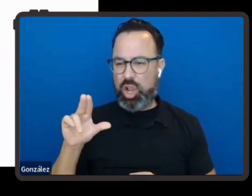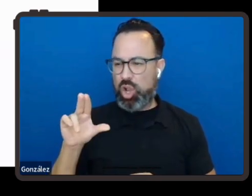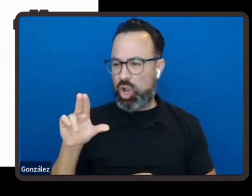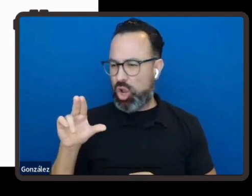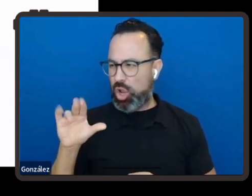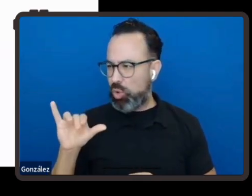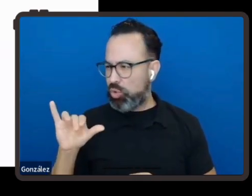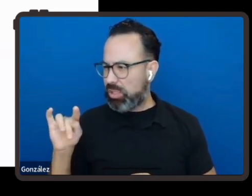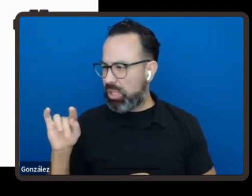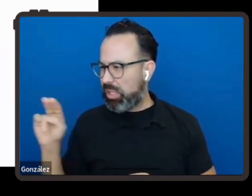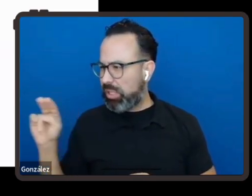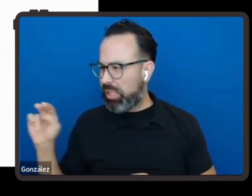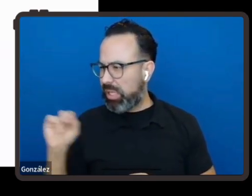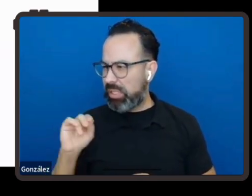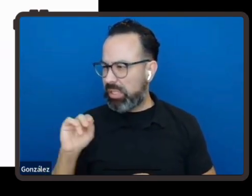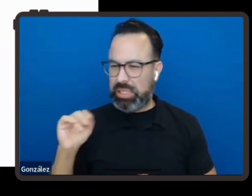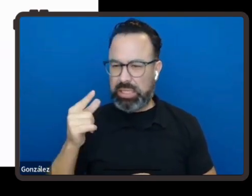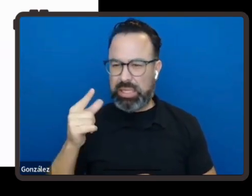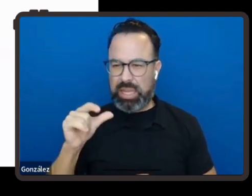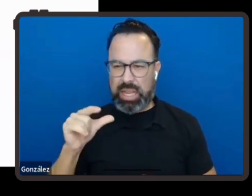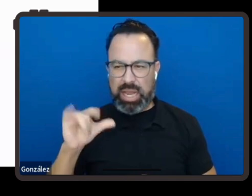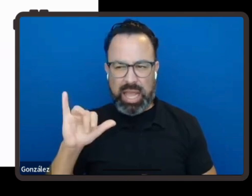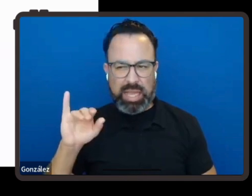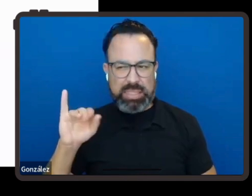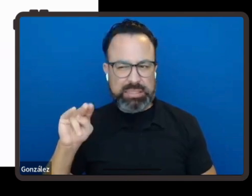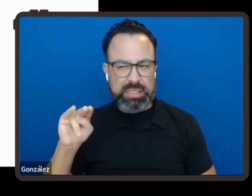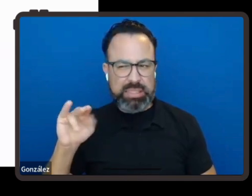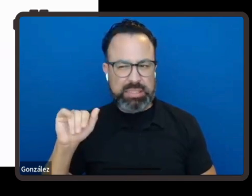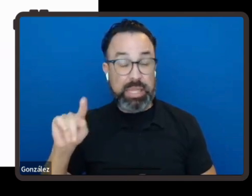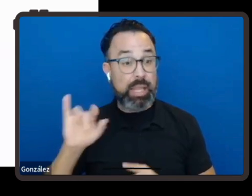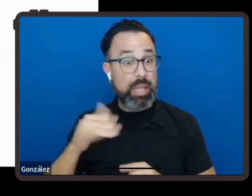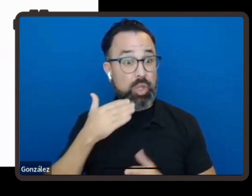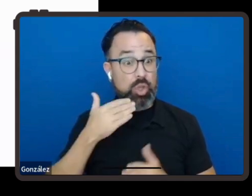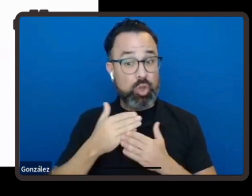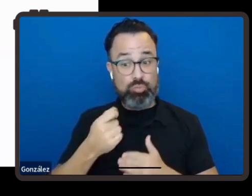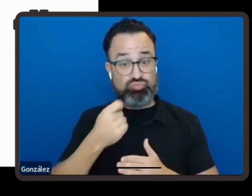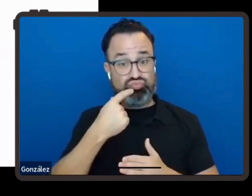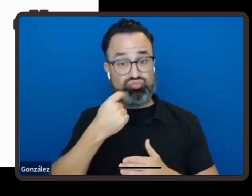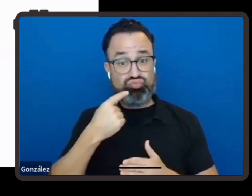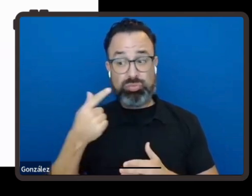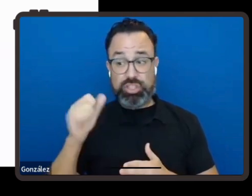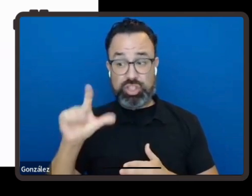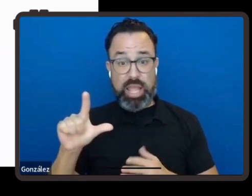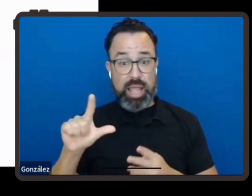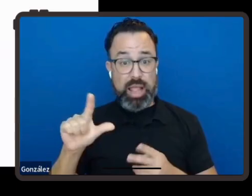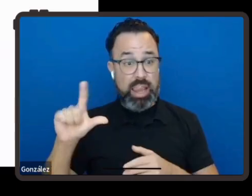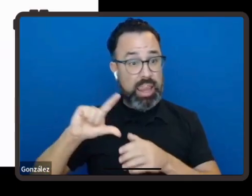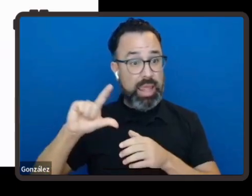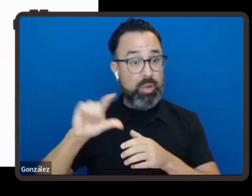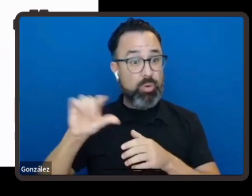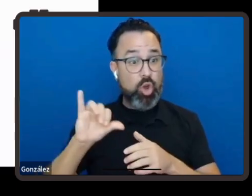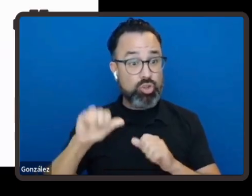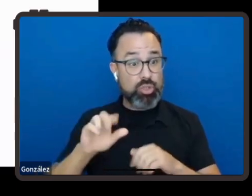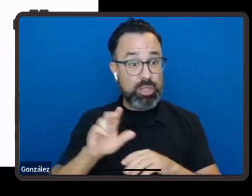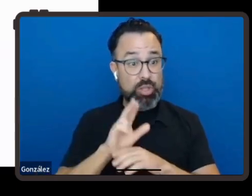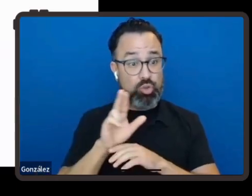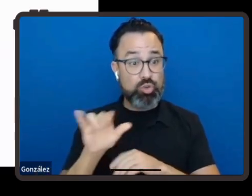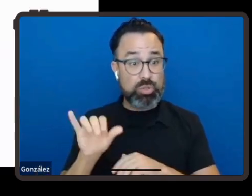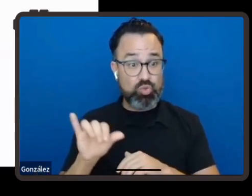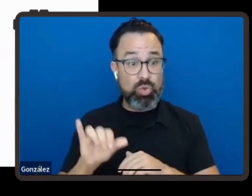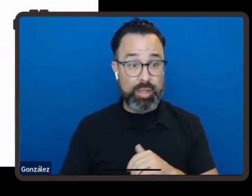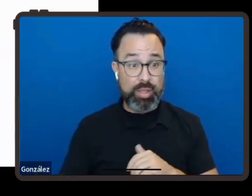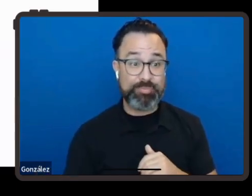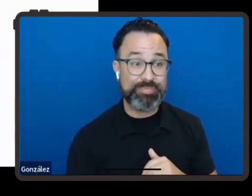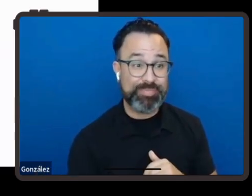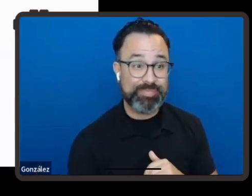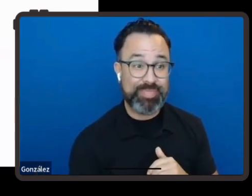glycine, magnesium glycine. It's got some good gel capsules, and you've actually got a liquid that you could use as well.